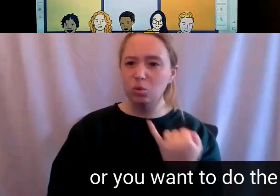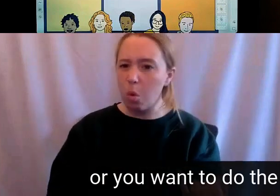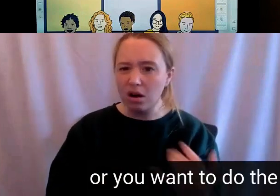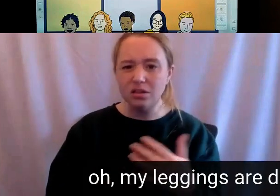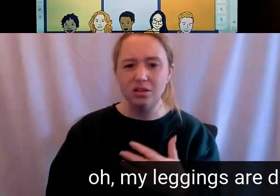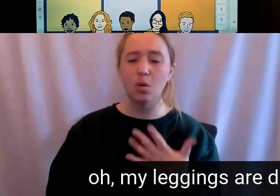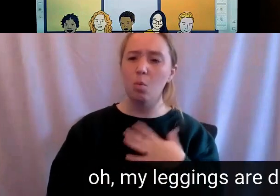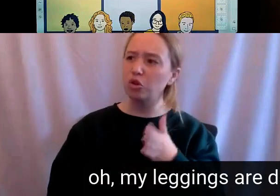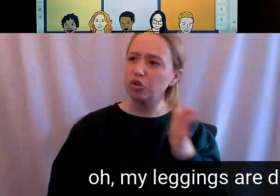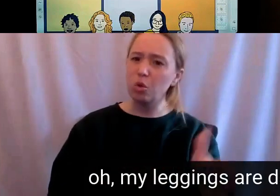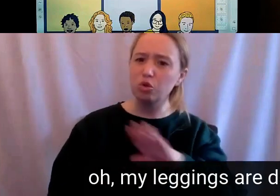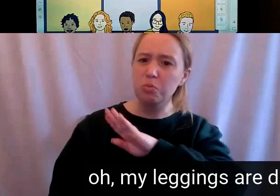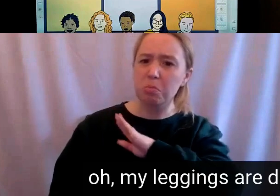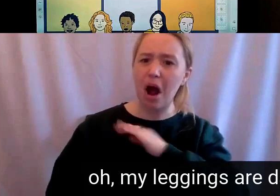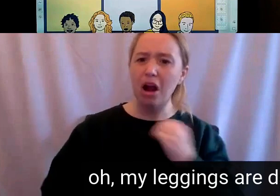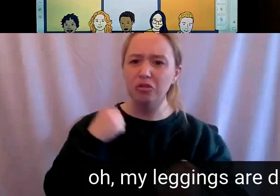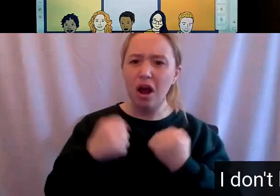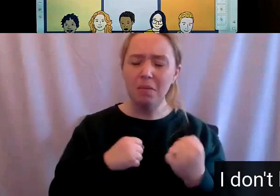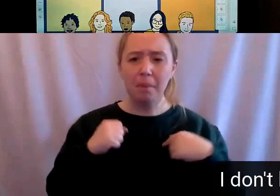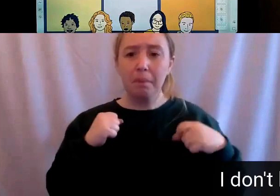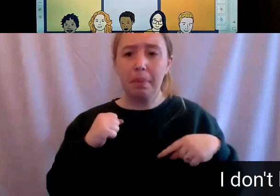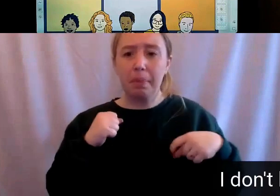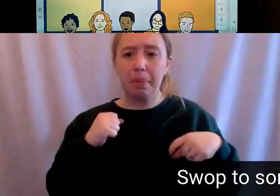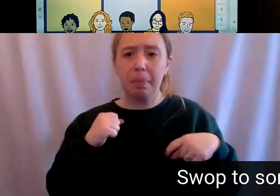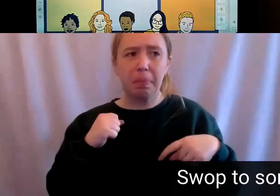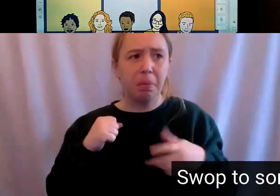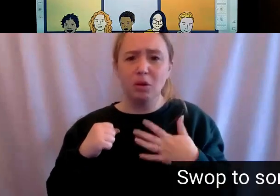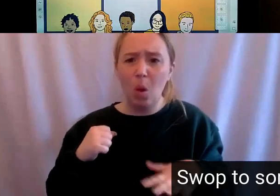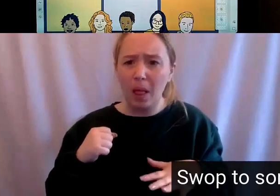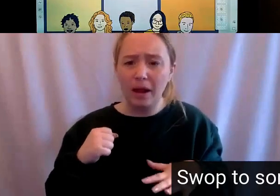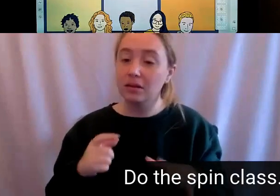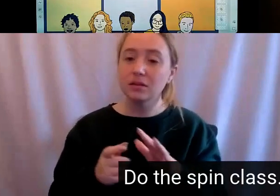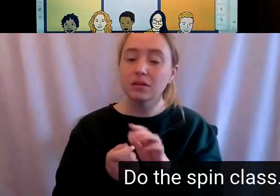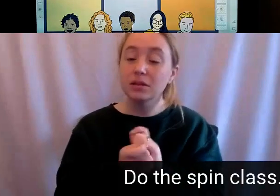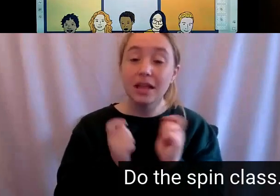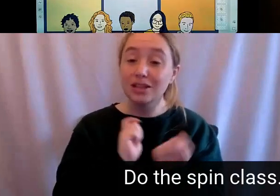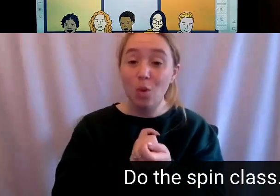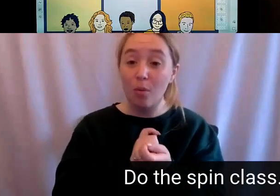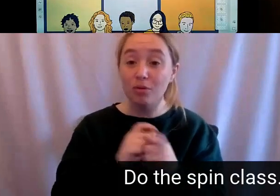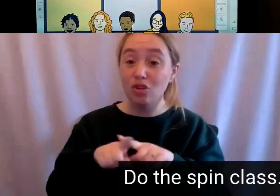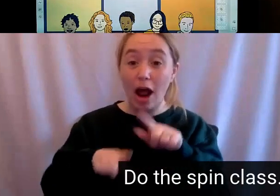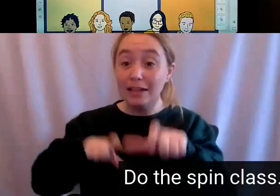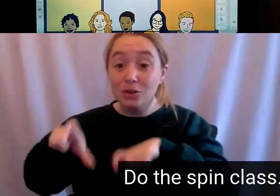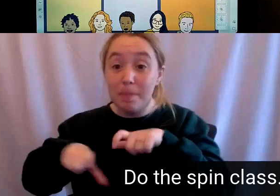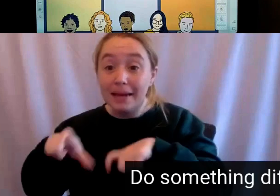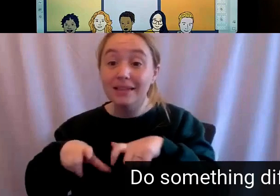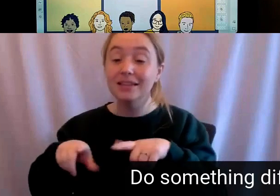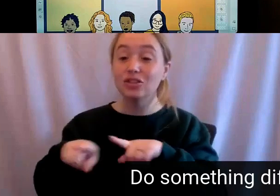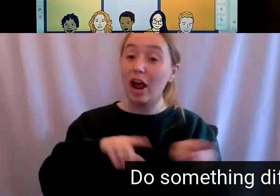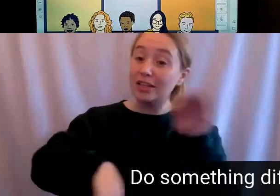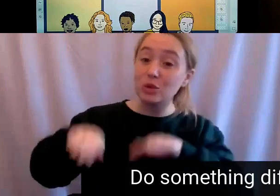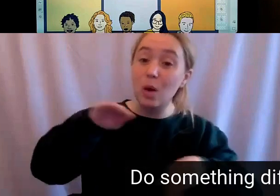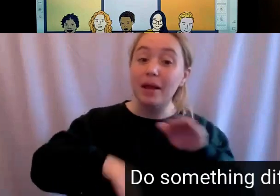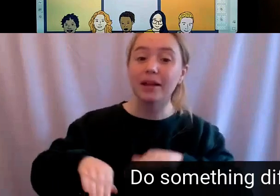and you think, oh, my leggings are damp by the end of that. I don't like that. Swap to something else. Do the spin class, do the swimming, do